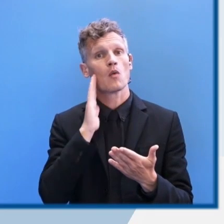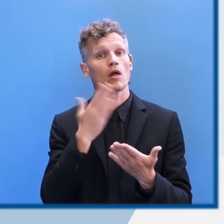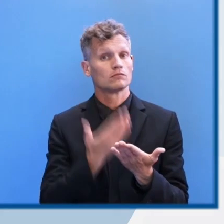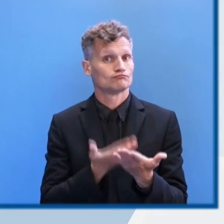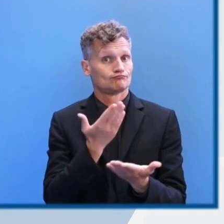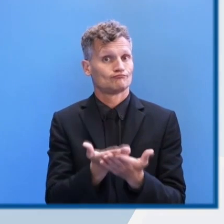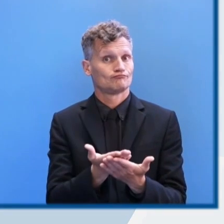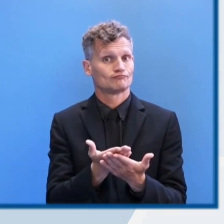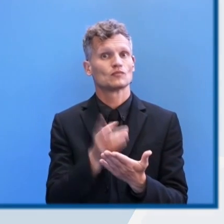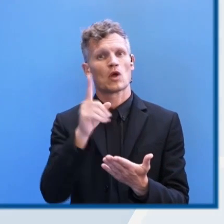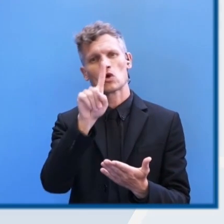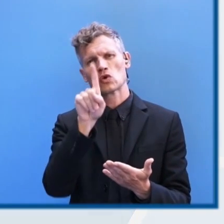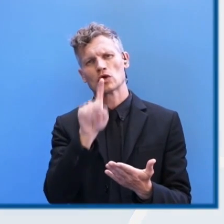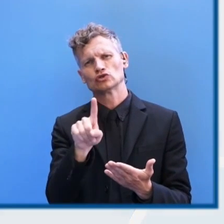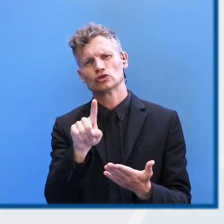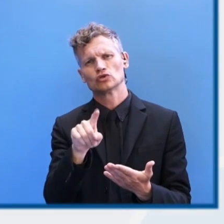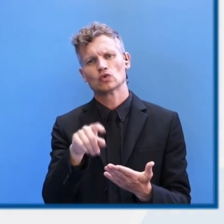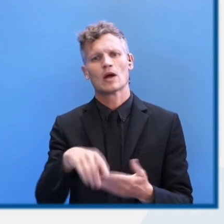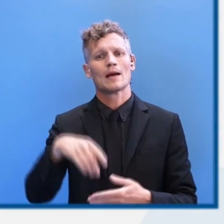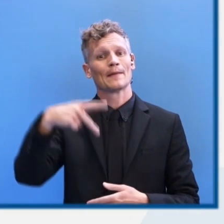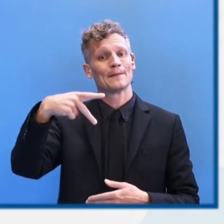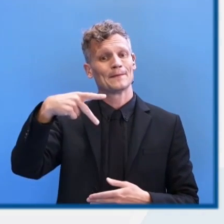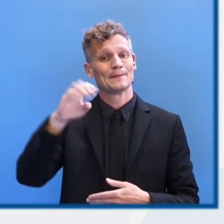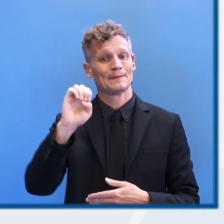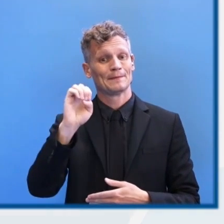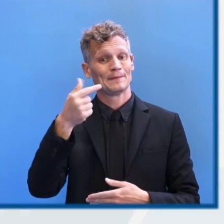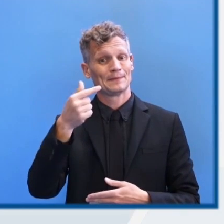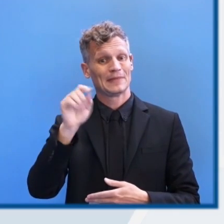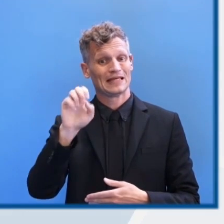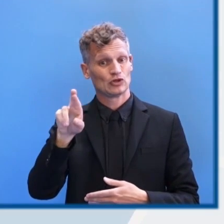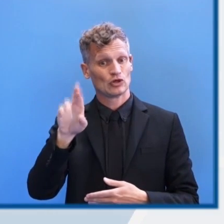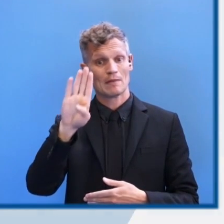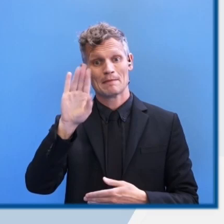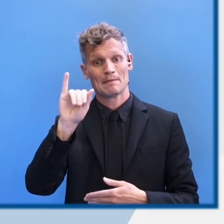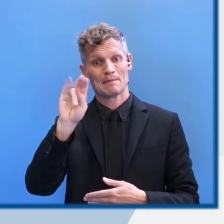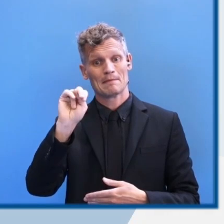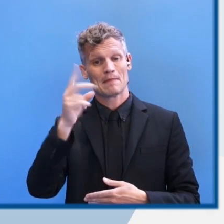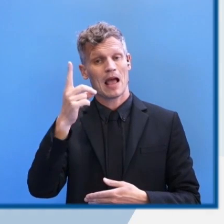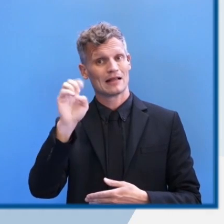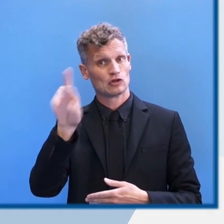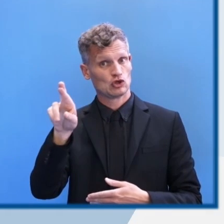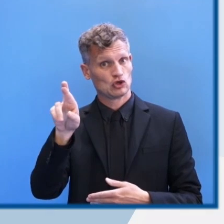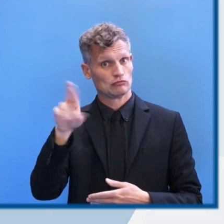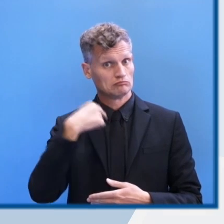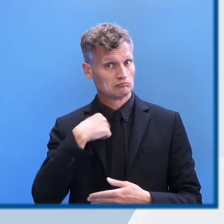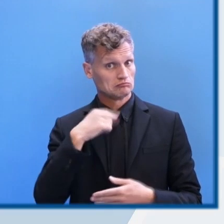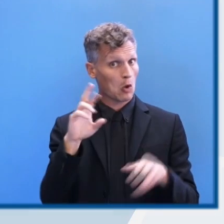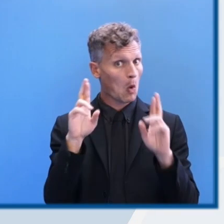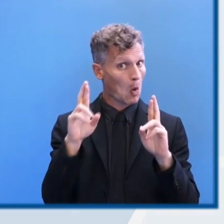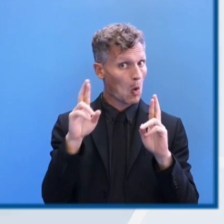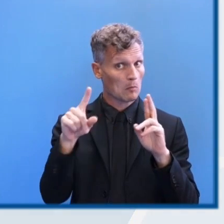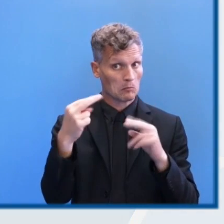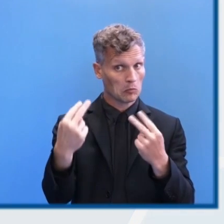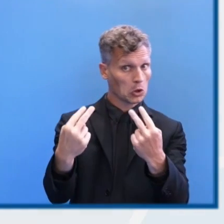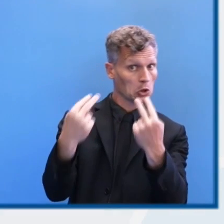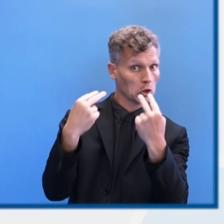to Dr. Peter Binder, assuming that he is now still online. And the question I have for you,